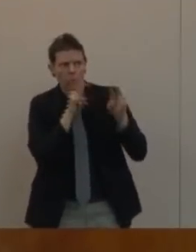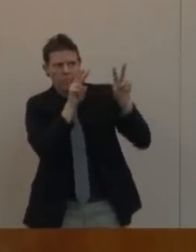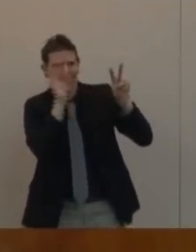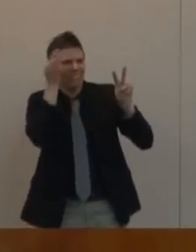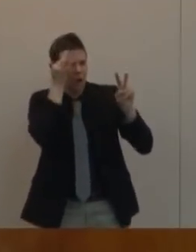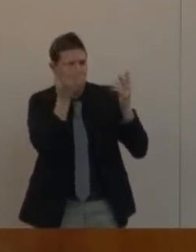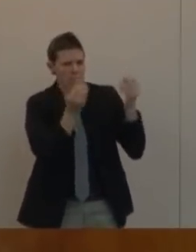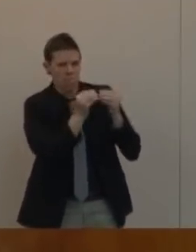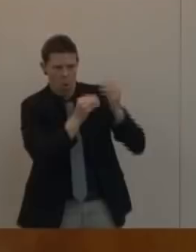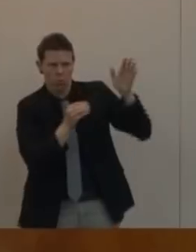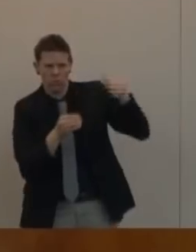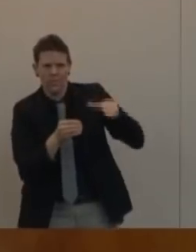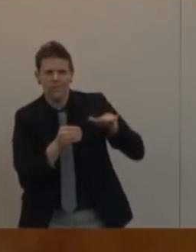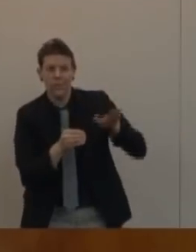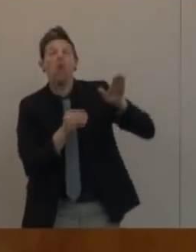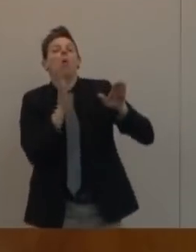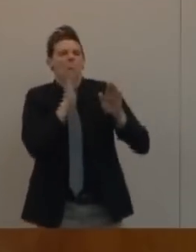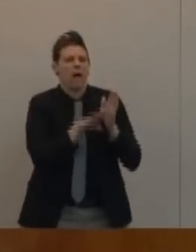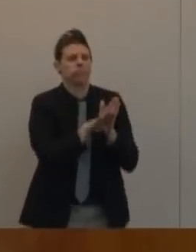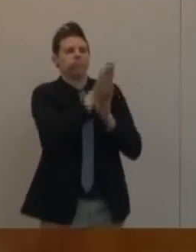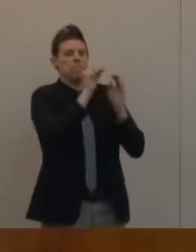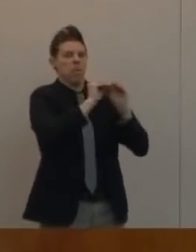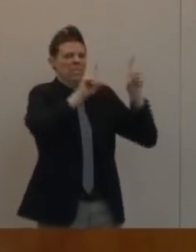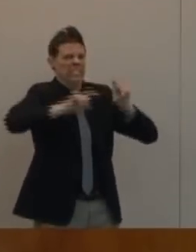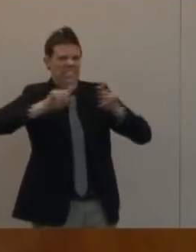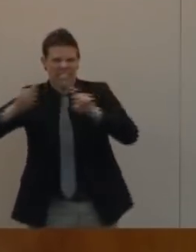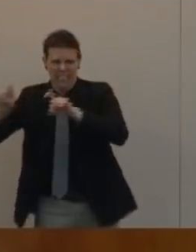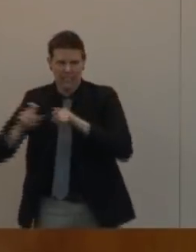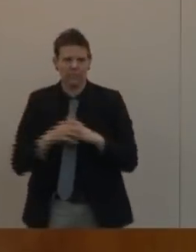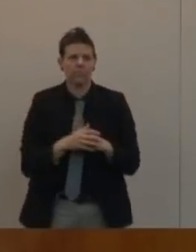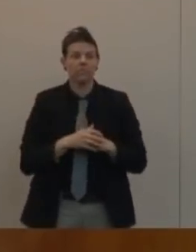soon. And in addition to our internal state